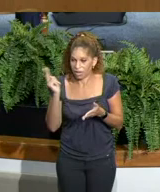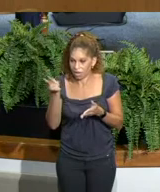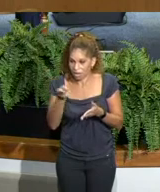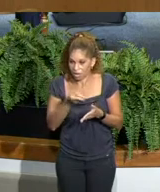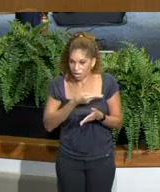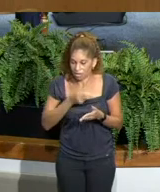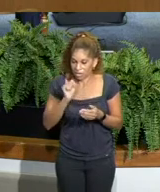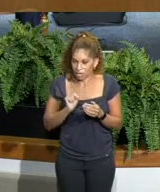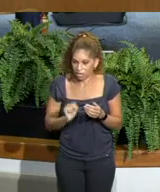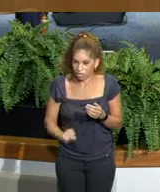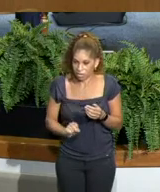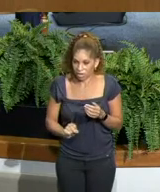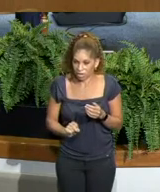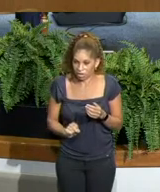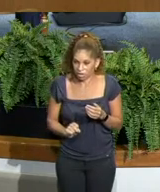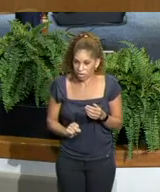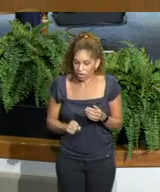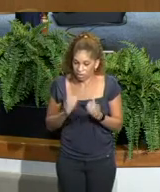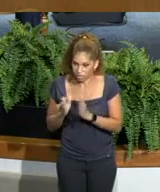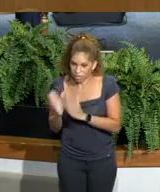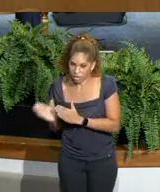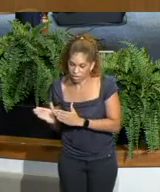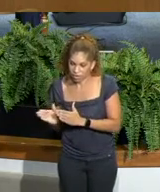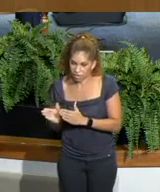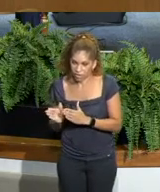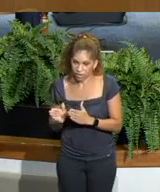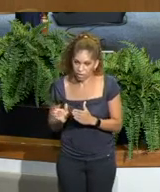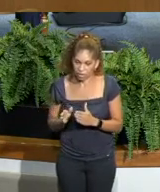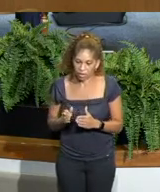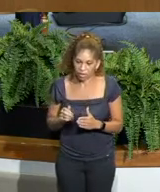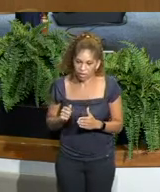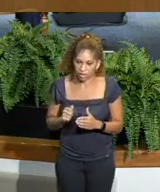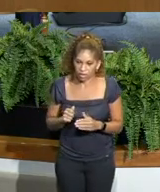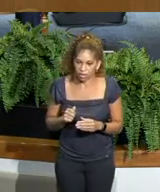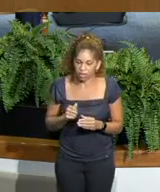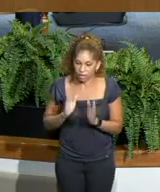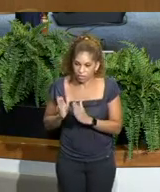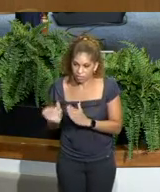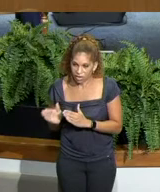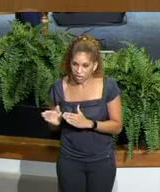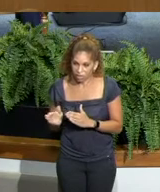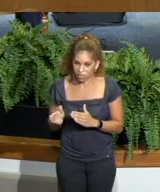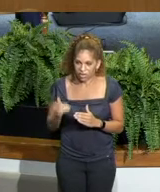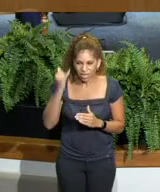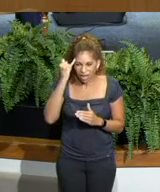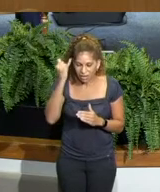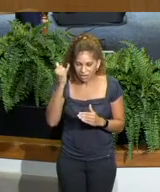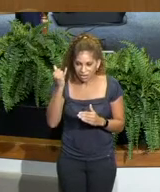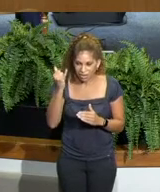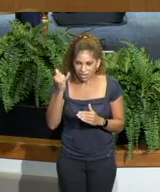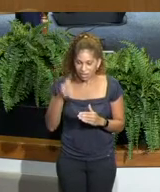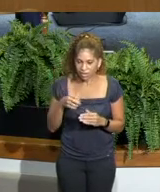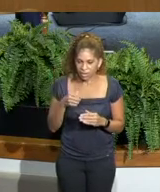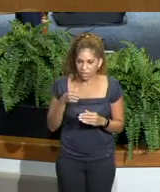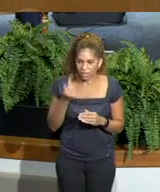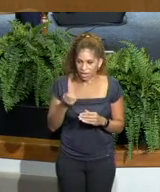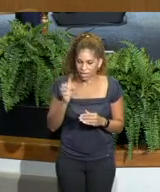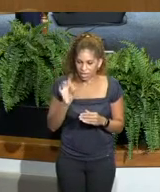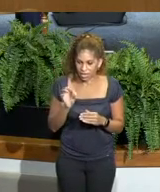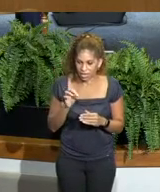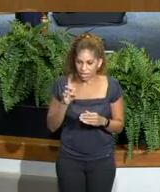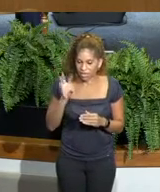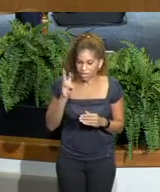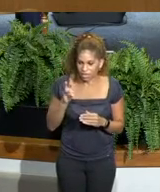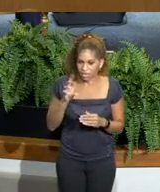Strategy. This strategy was developed, it's an ideology, it was a plan that was hatched in 1967, just before